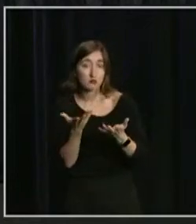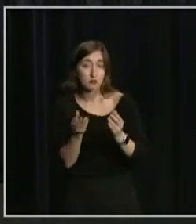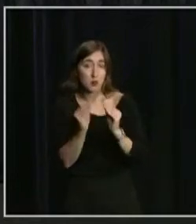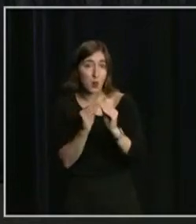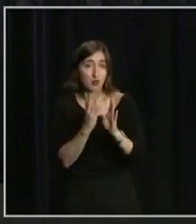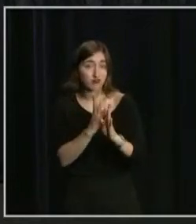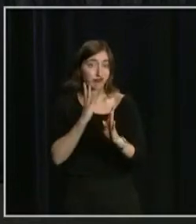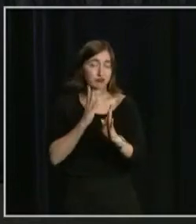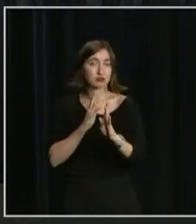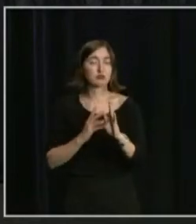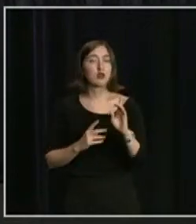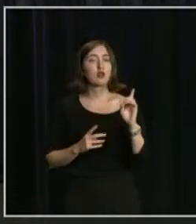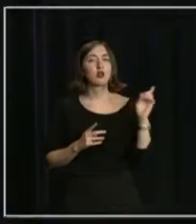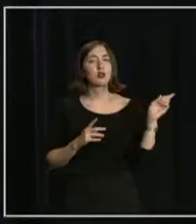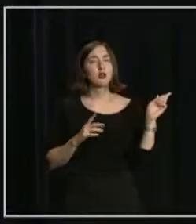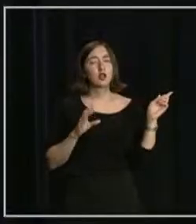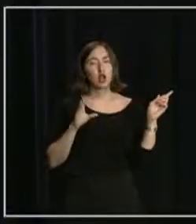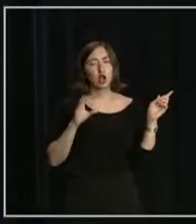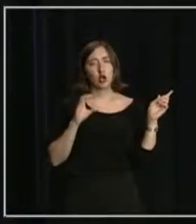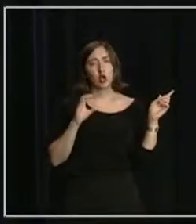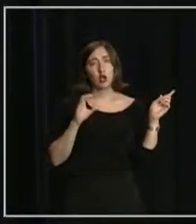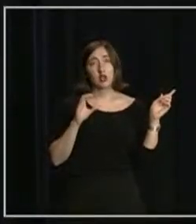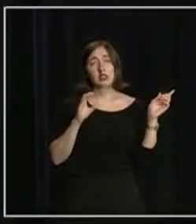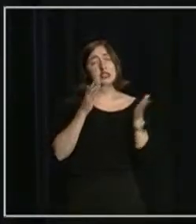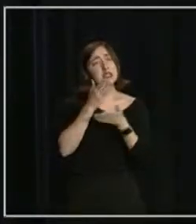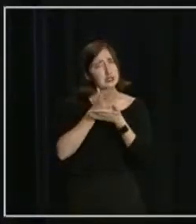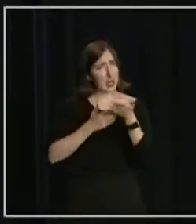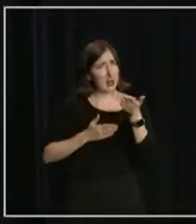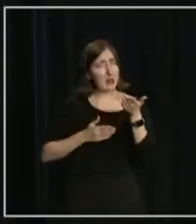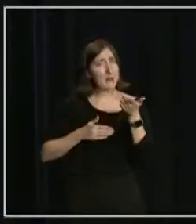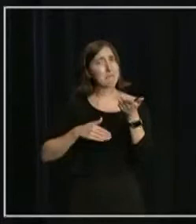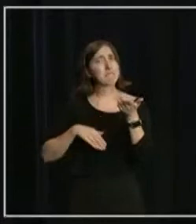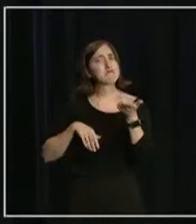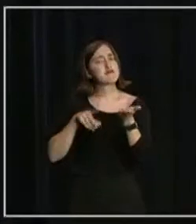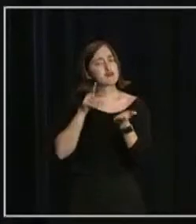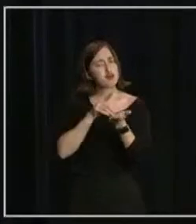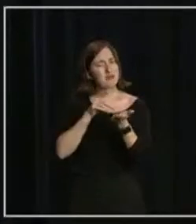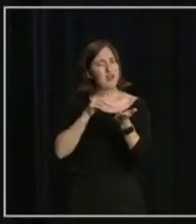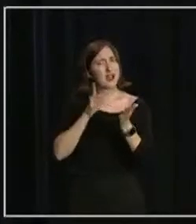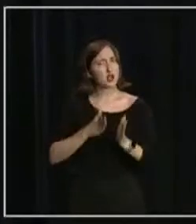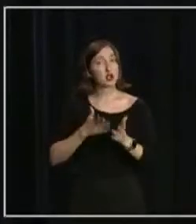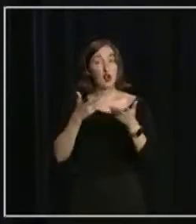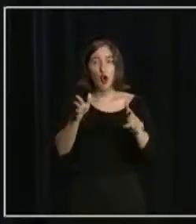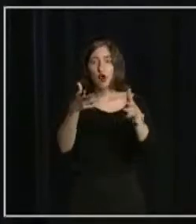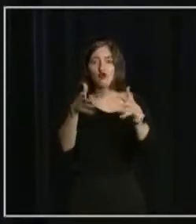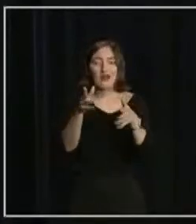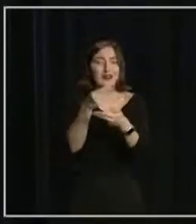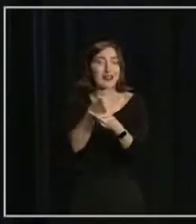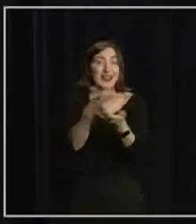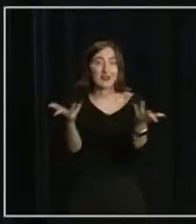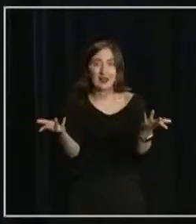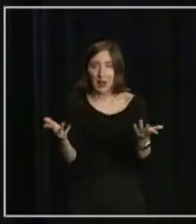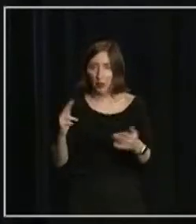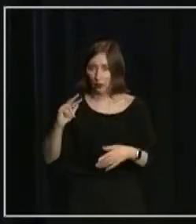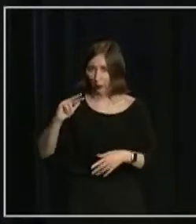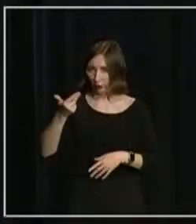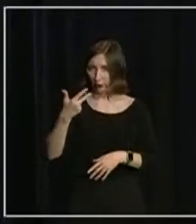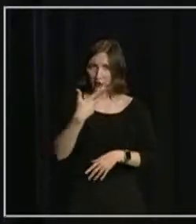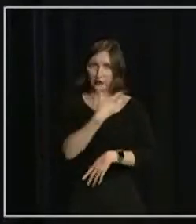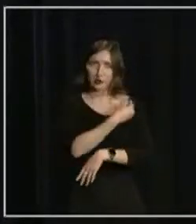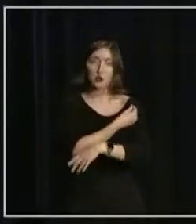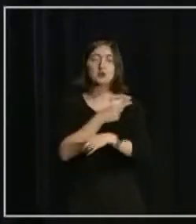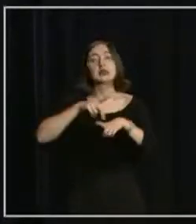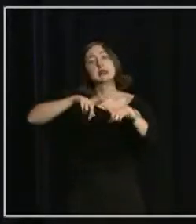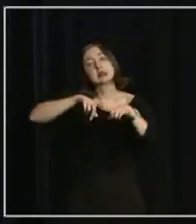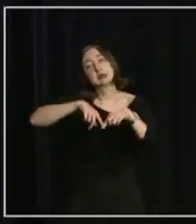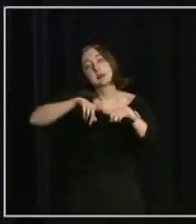So just know that some providers have already been giving out the third dose. Again, based on one's status and whether or not they're